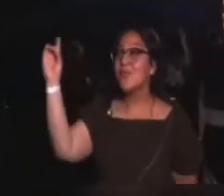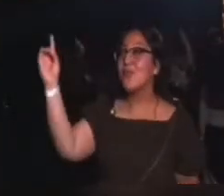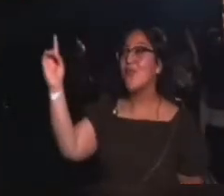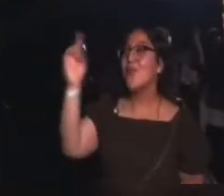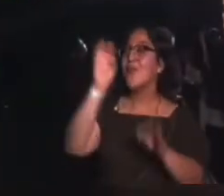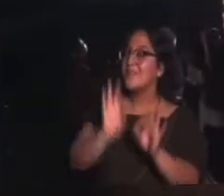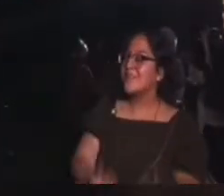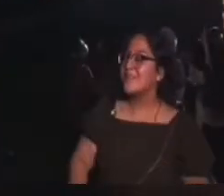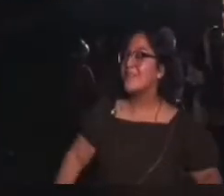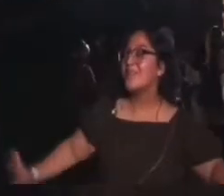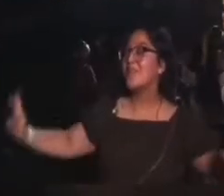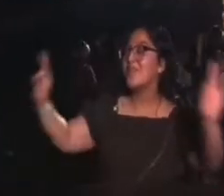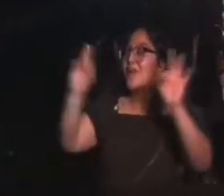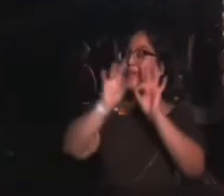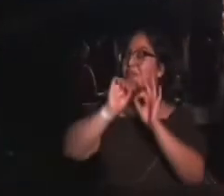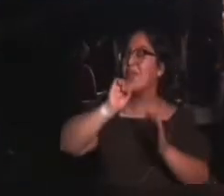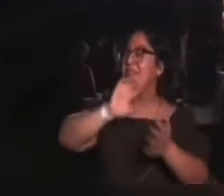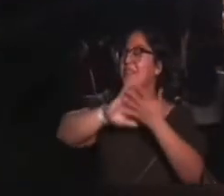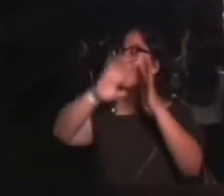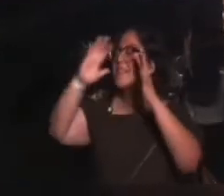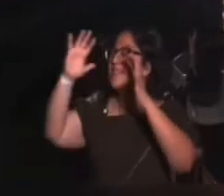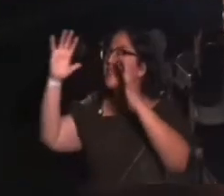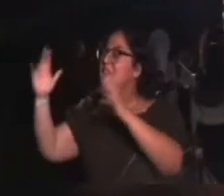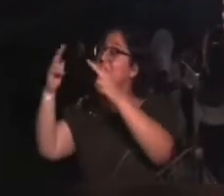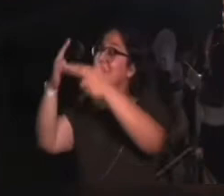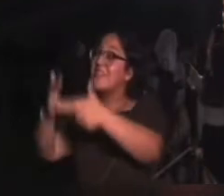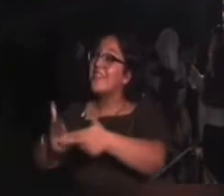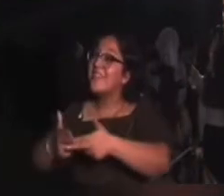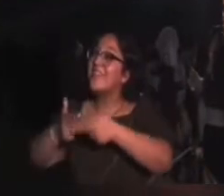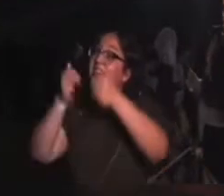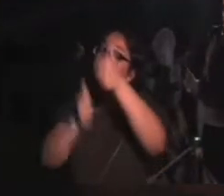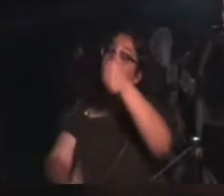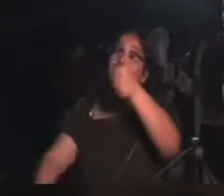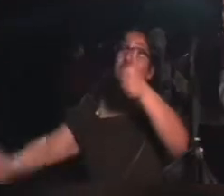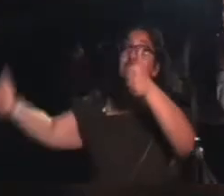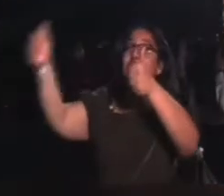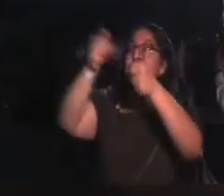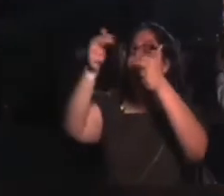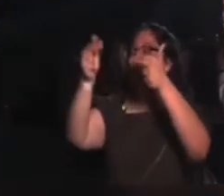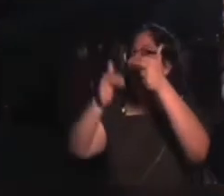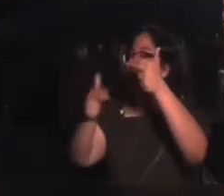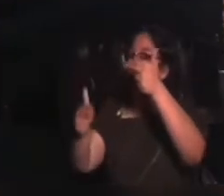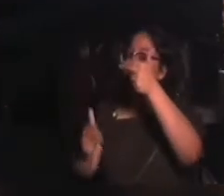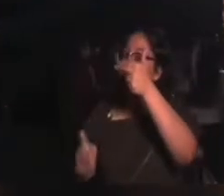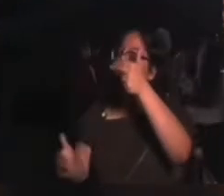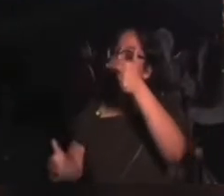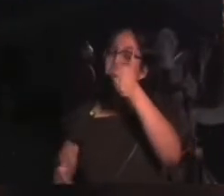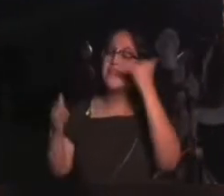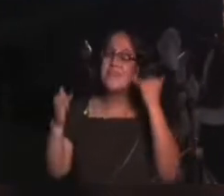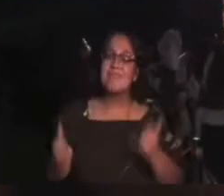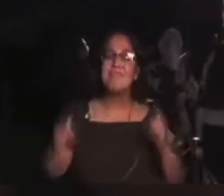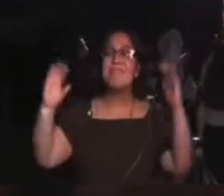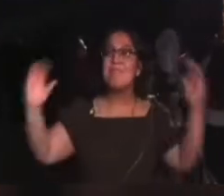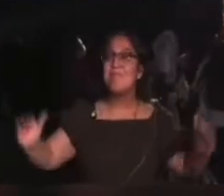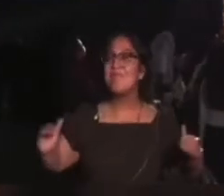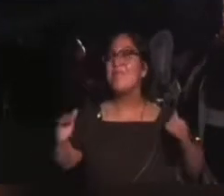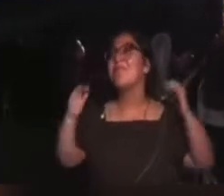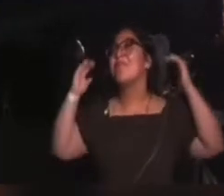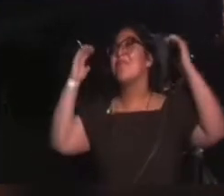You alone deserve our praise. You're the name above all names.